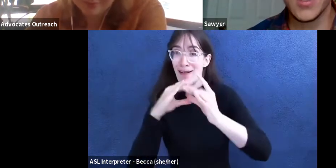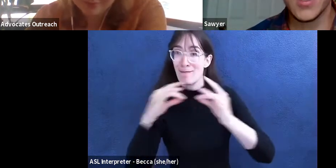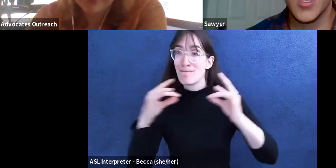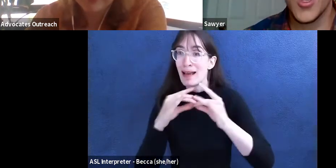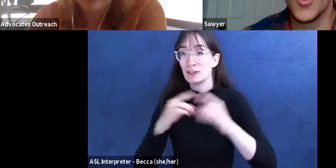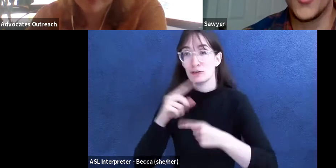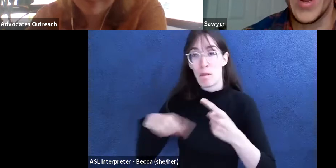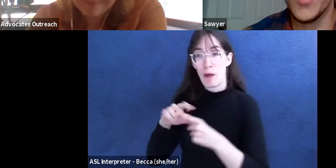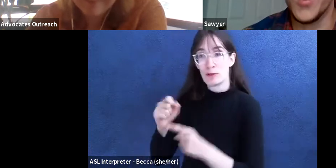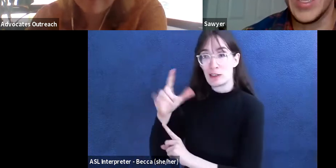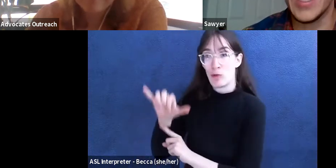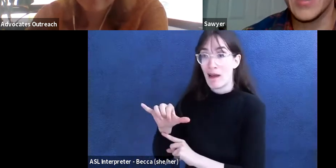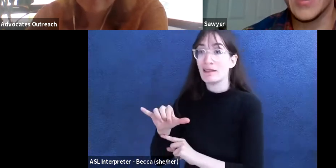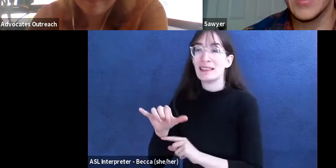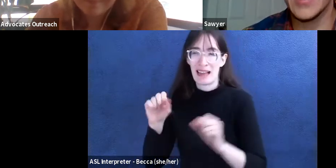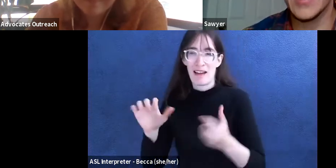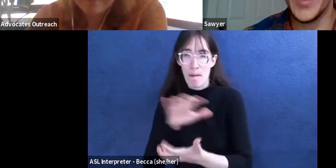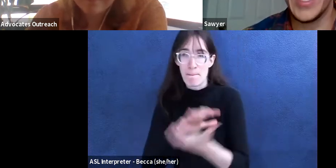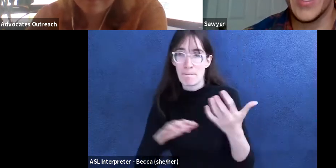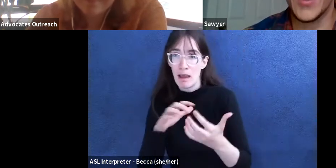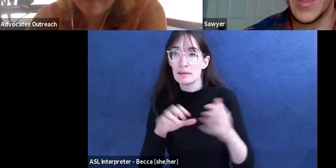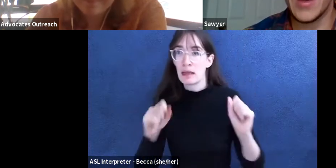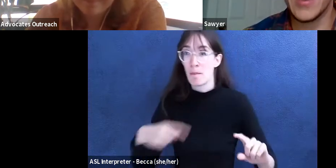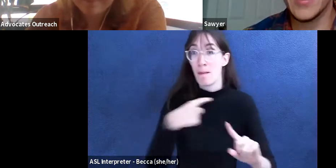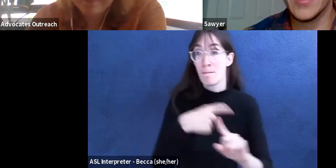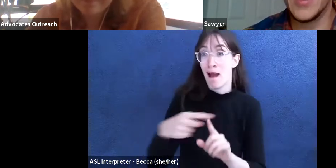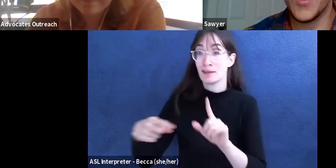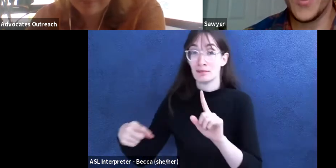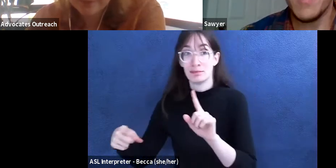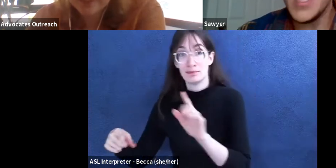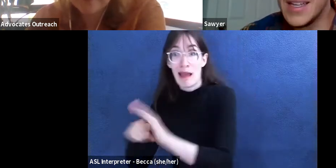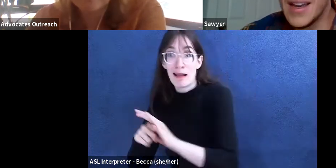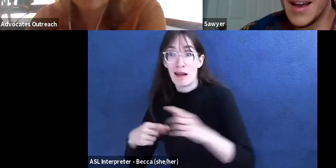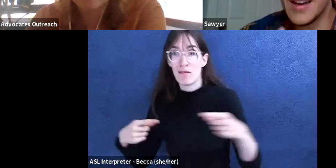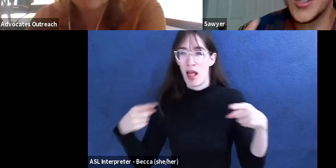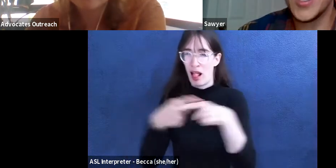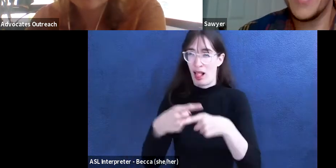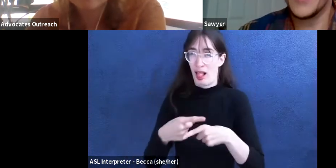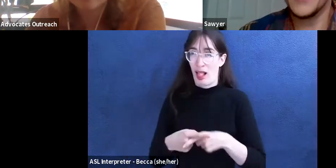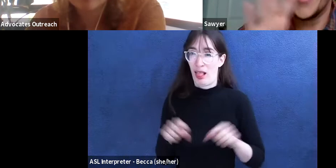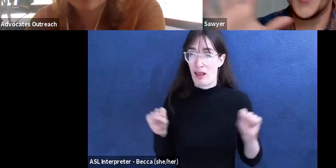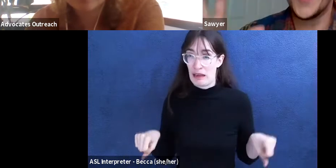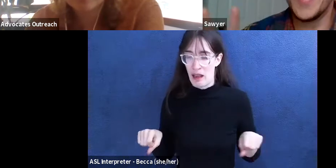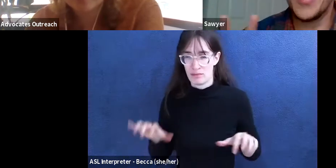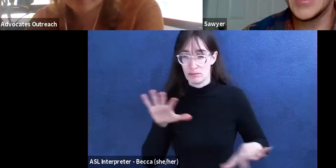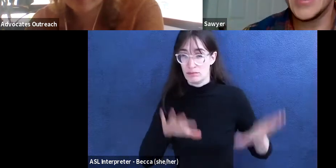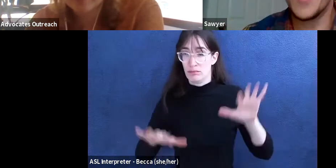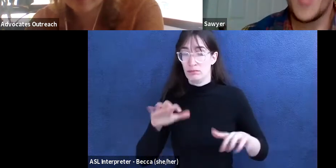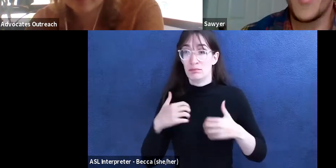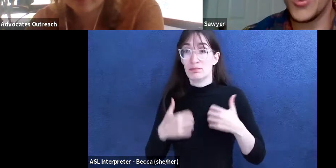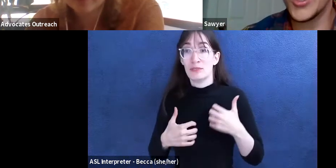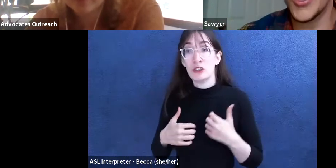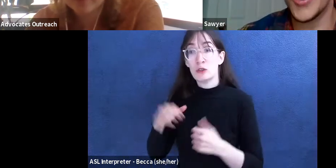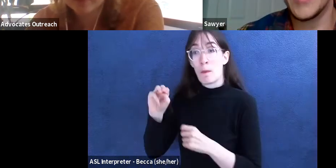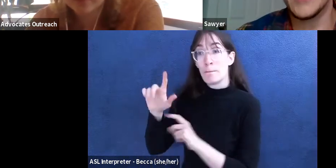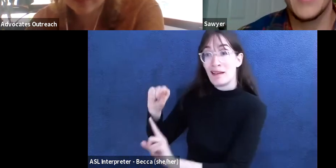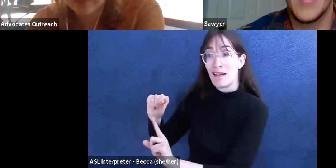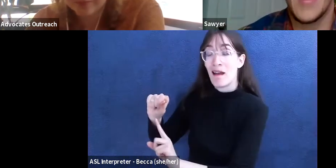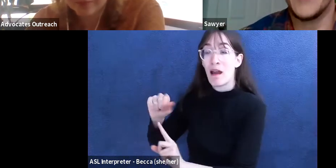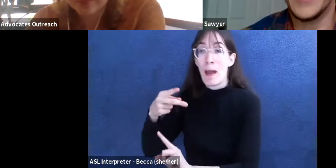far? Or just like, what have you learned? And they gave a lot of the same answers that that you all gave in the beginning, of